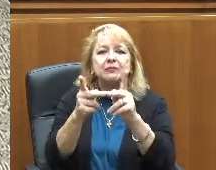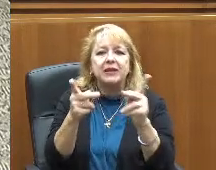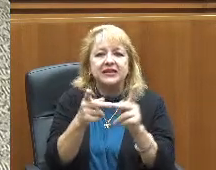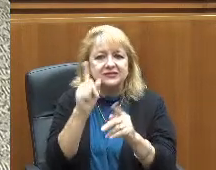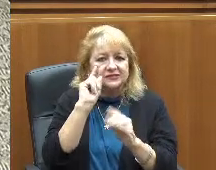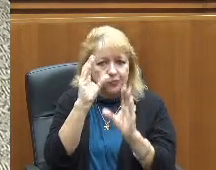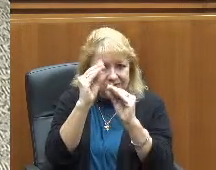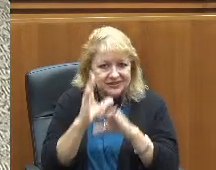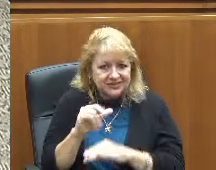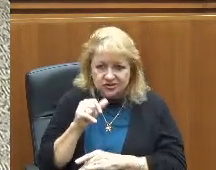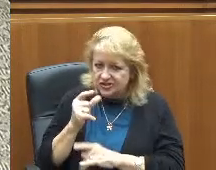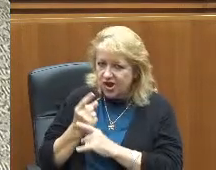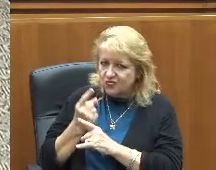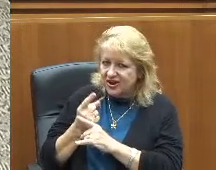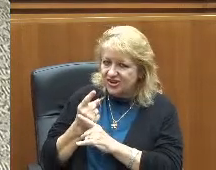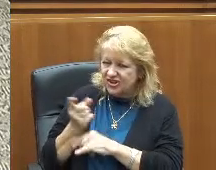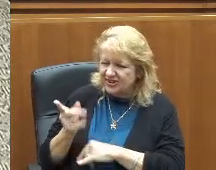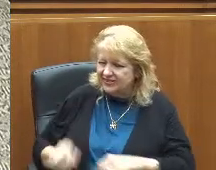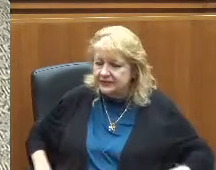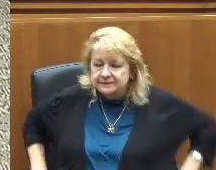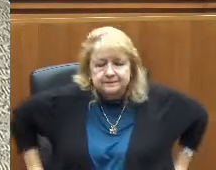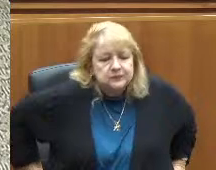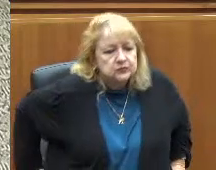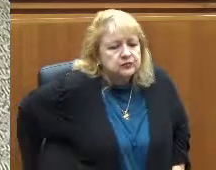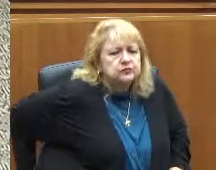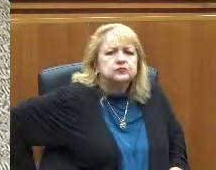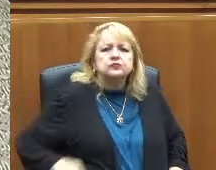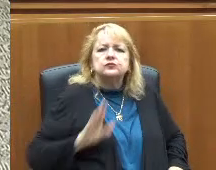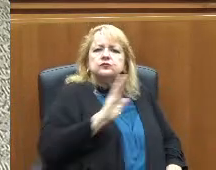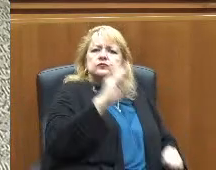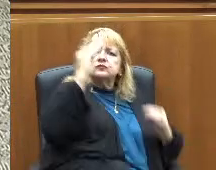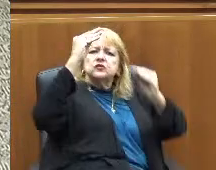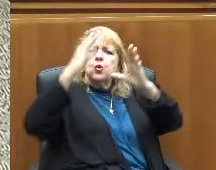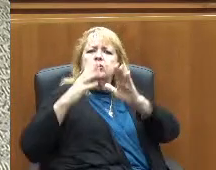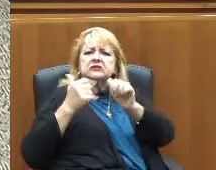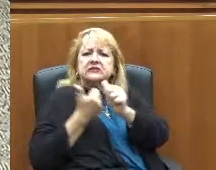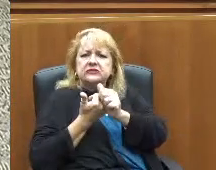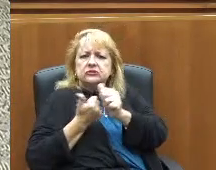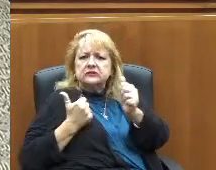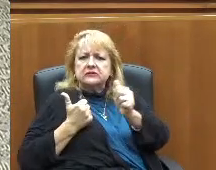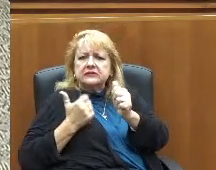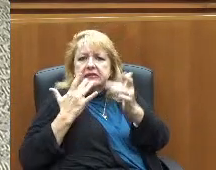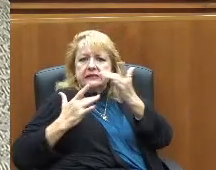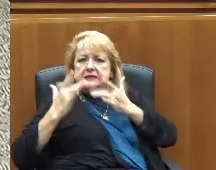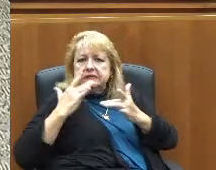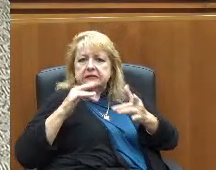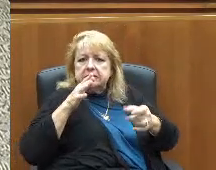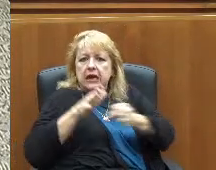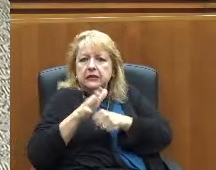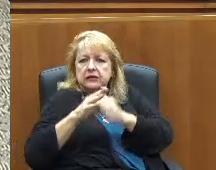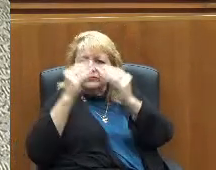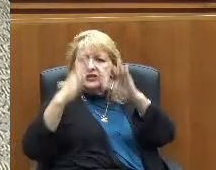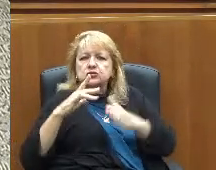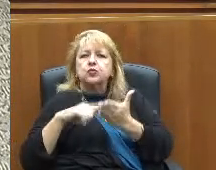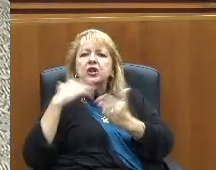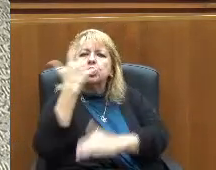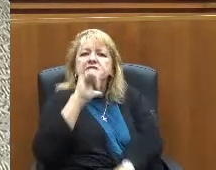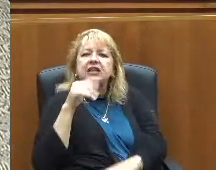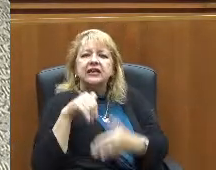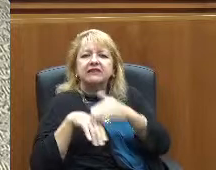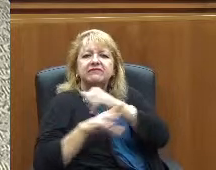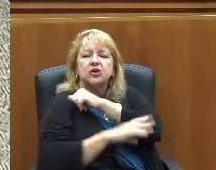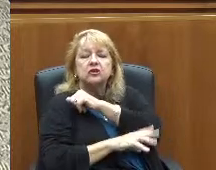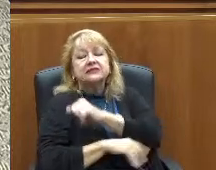Last question. What does your teacher shortage look like going into fall semester?